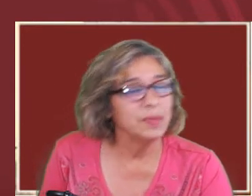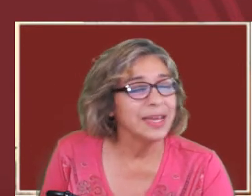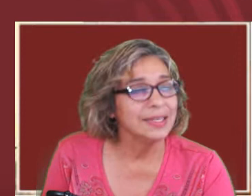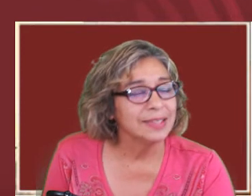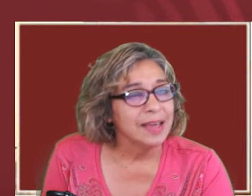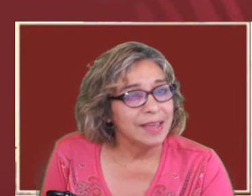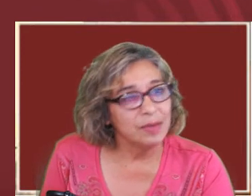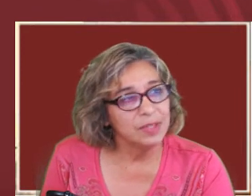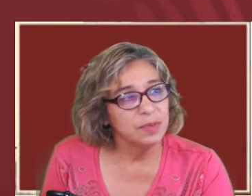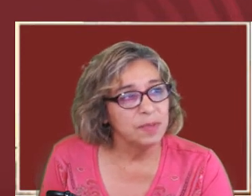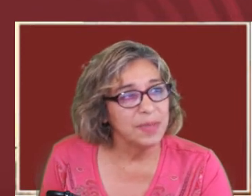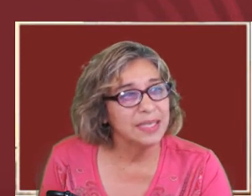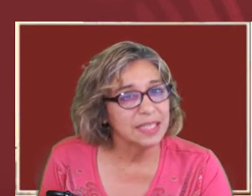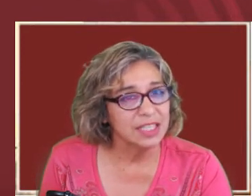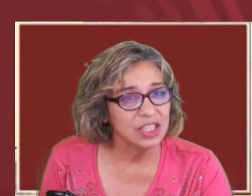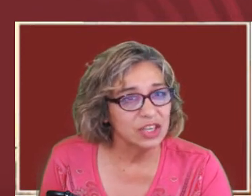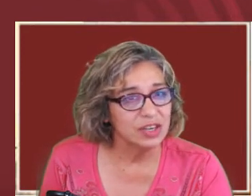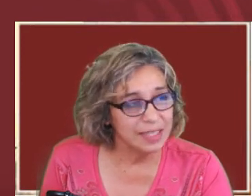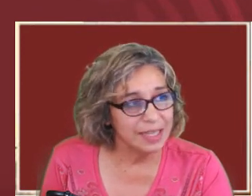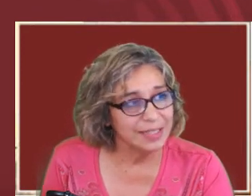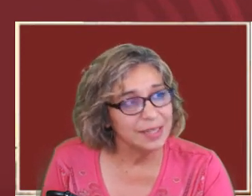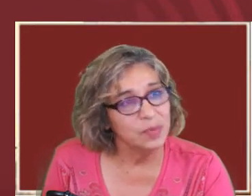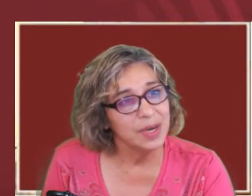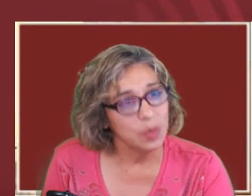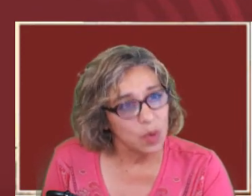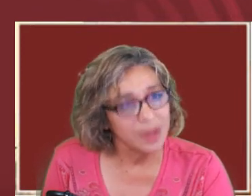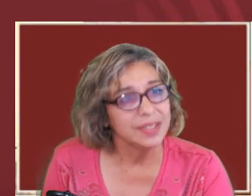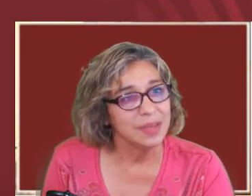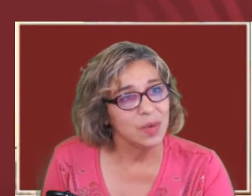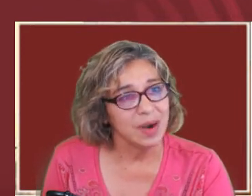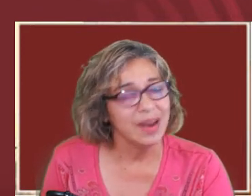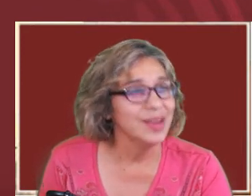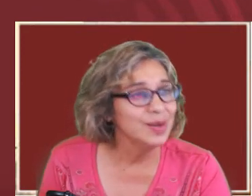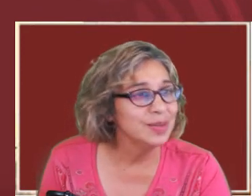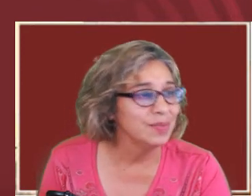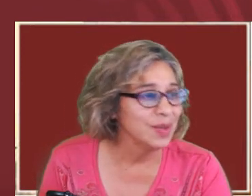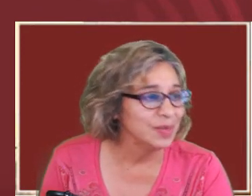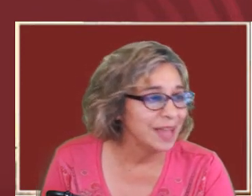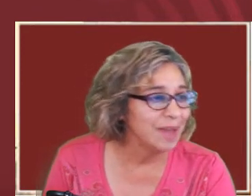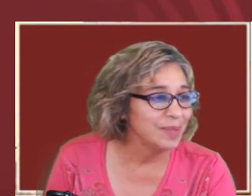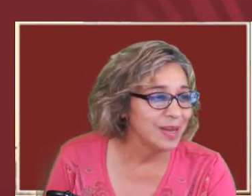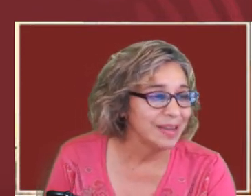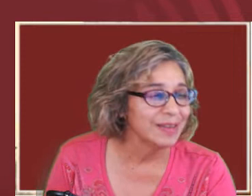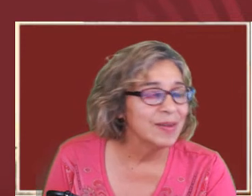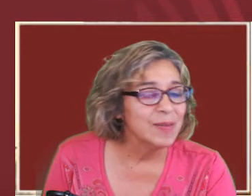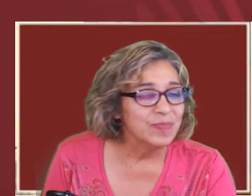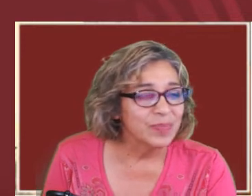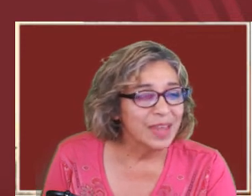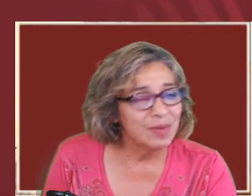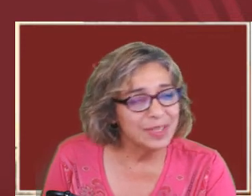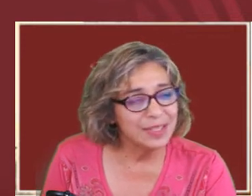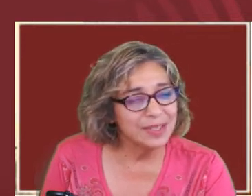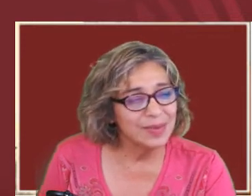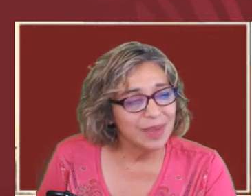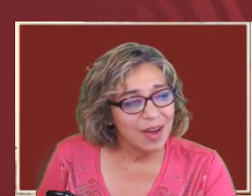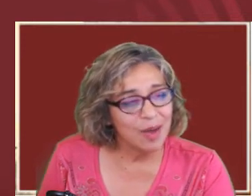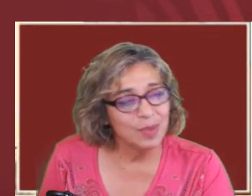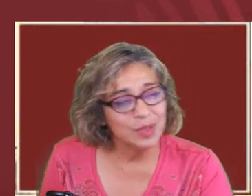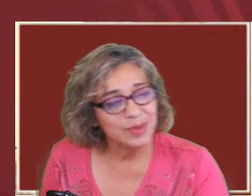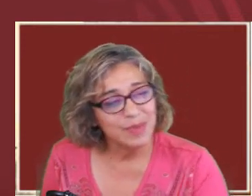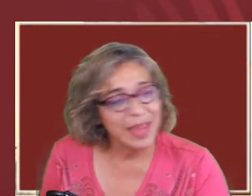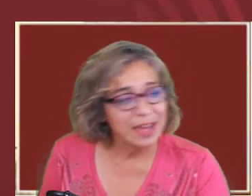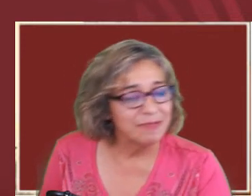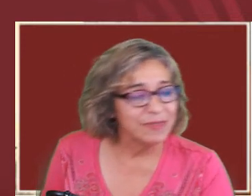is because that was the biggest concern, is that someone worked somewhere and they knew something was happening. It was